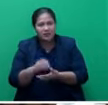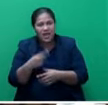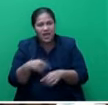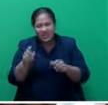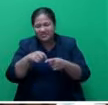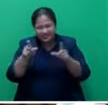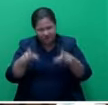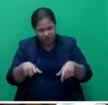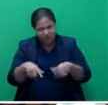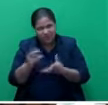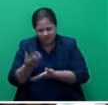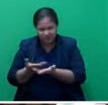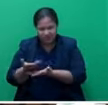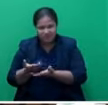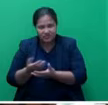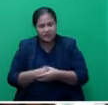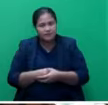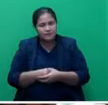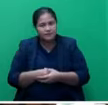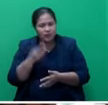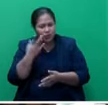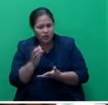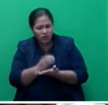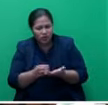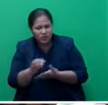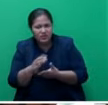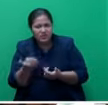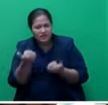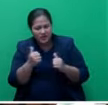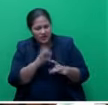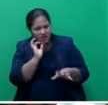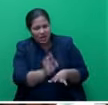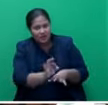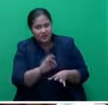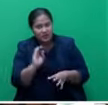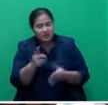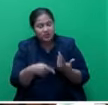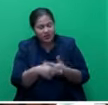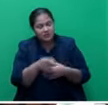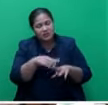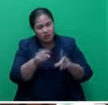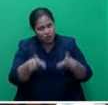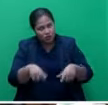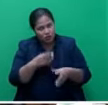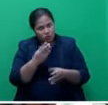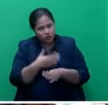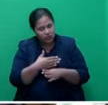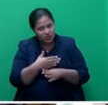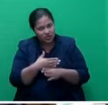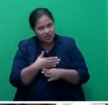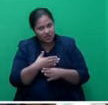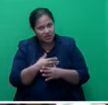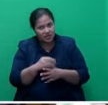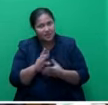him. After the Commission of Inquiry ended, that magistrate lost his job based on the findings of that particular